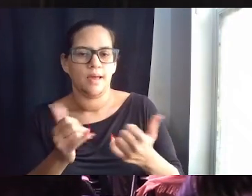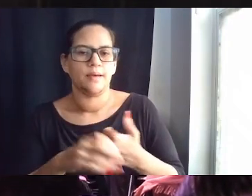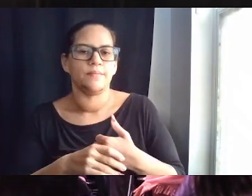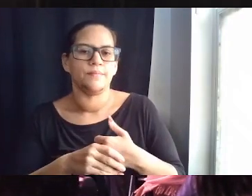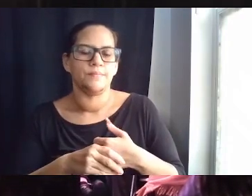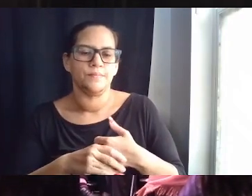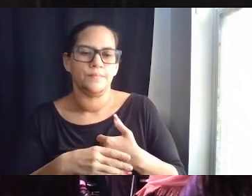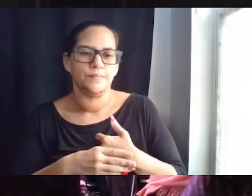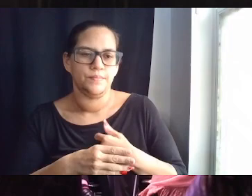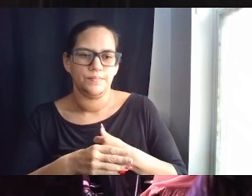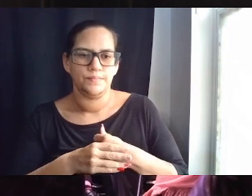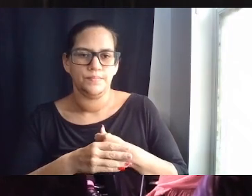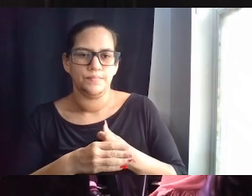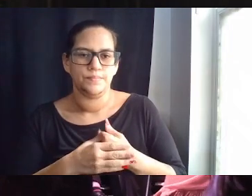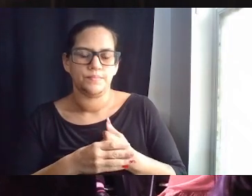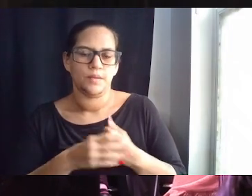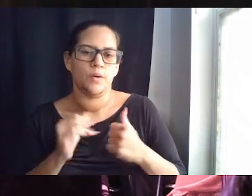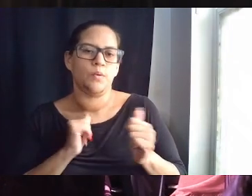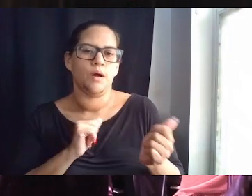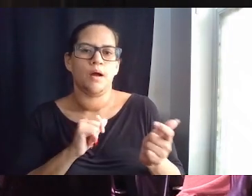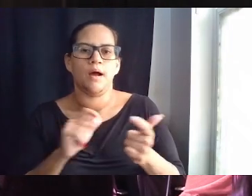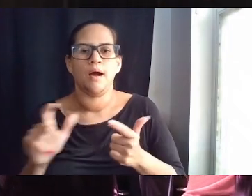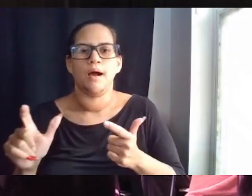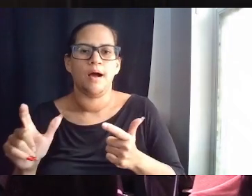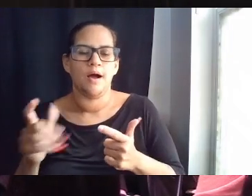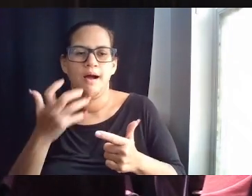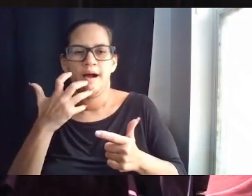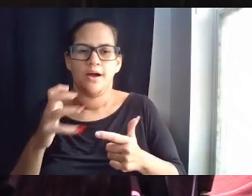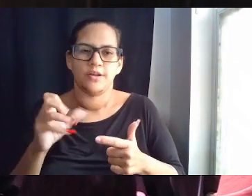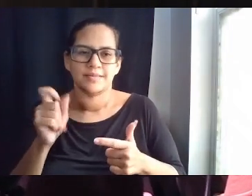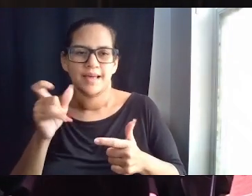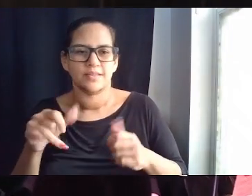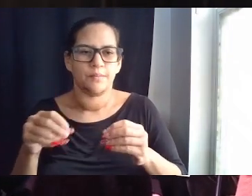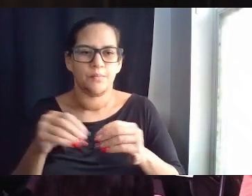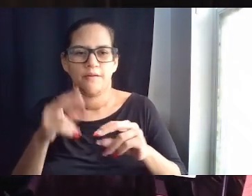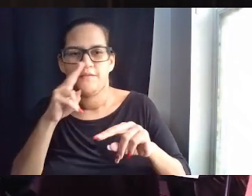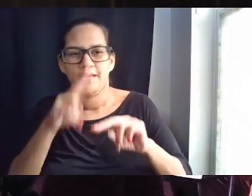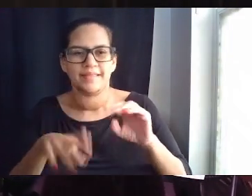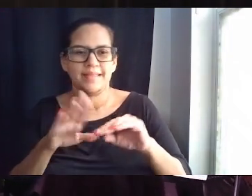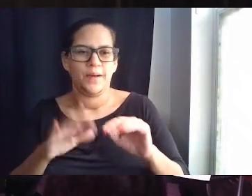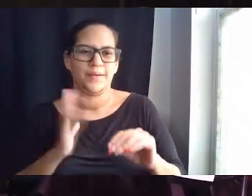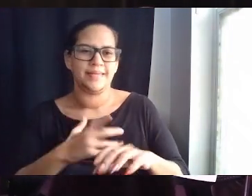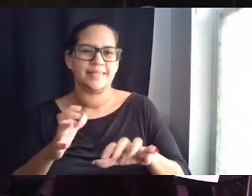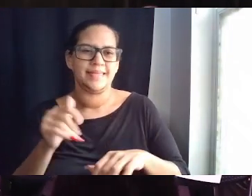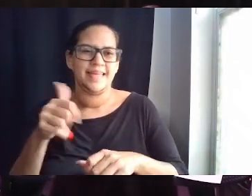We all look hotter and sexier and more fun than we did 10 years ago.